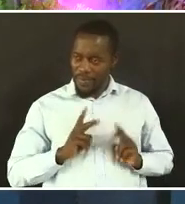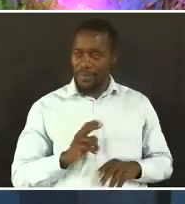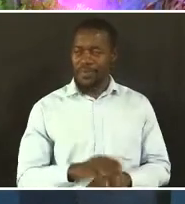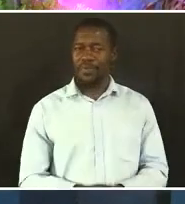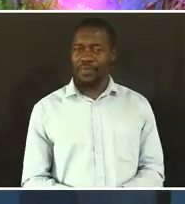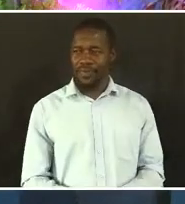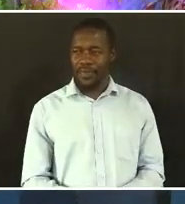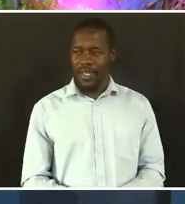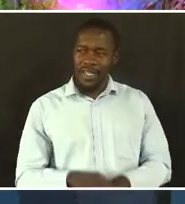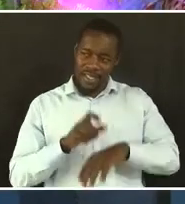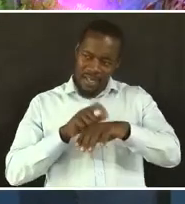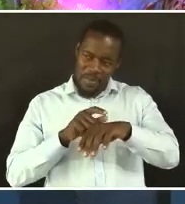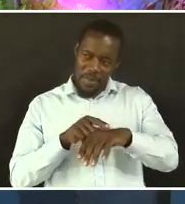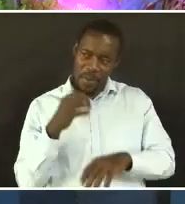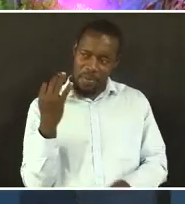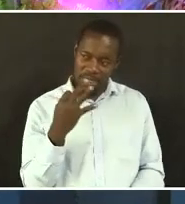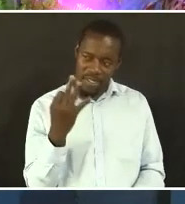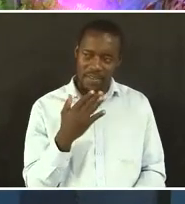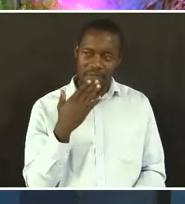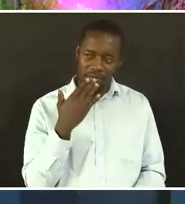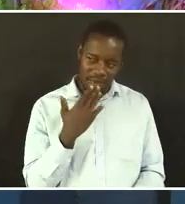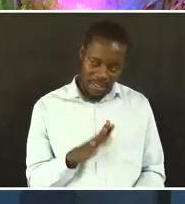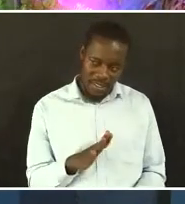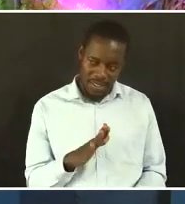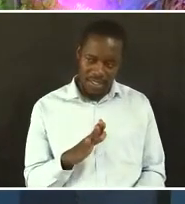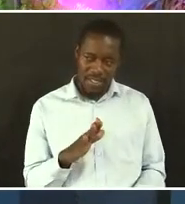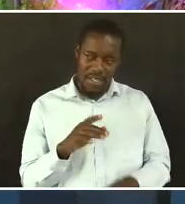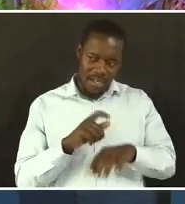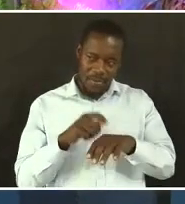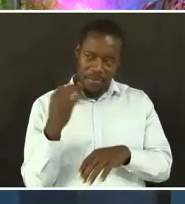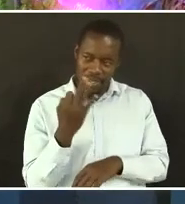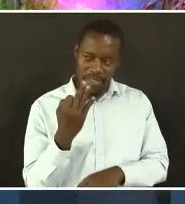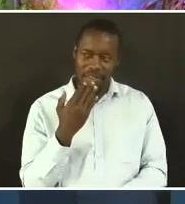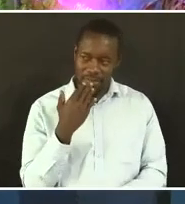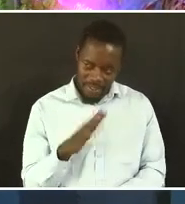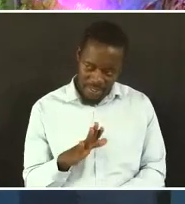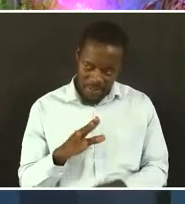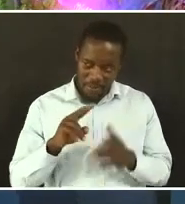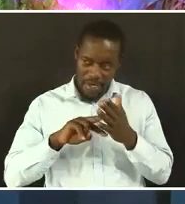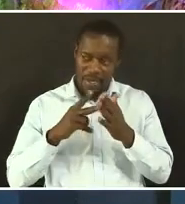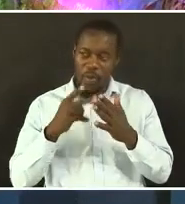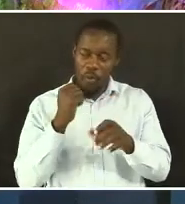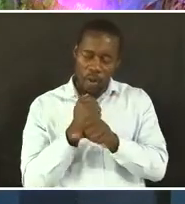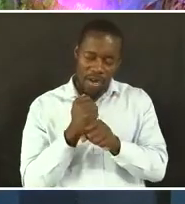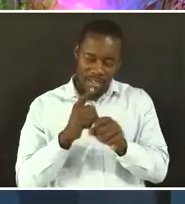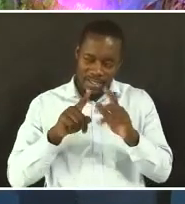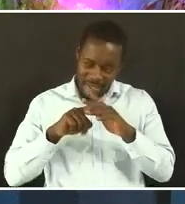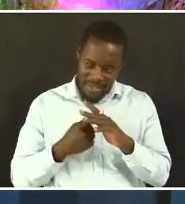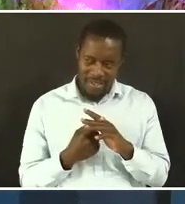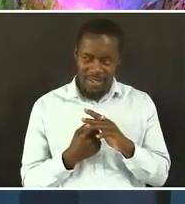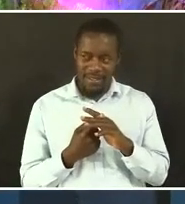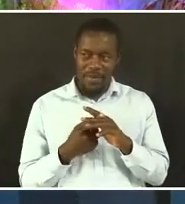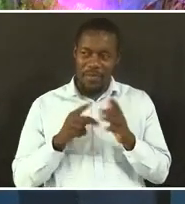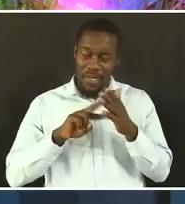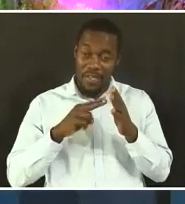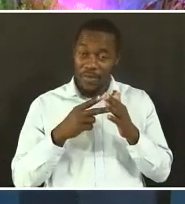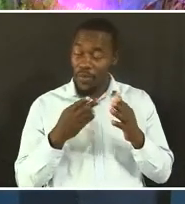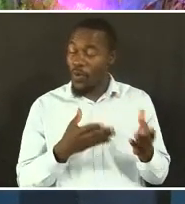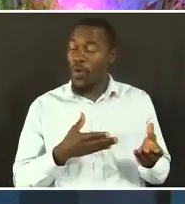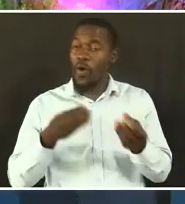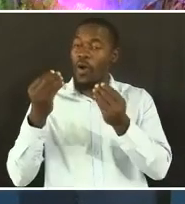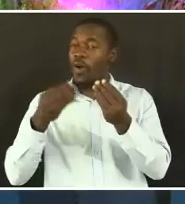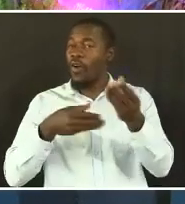has just but begun. What I am doing today, the work has just begun. The greater work that is to be done, there